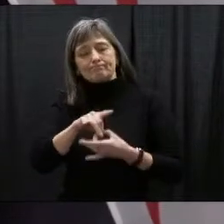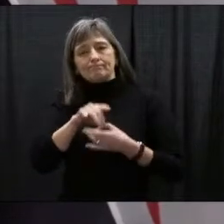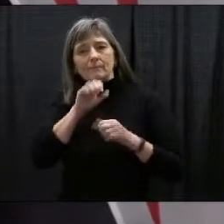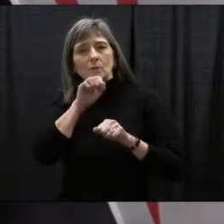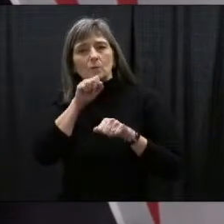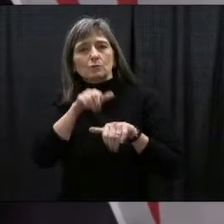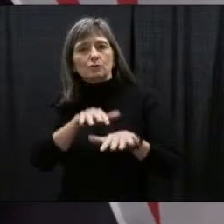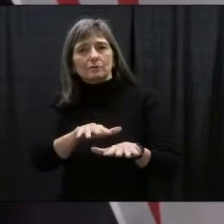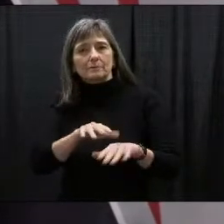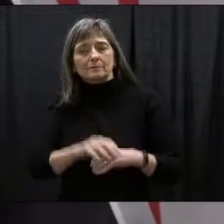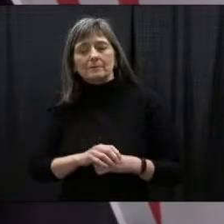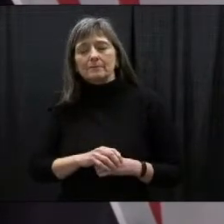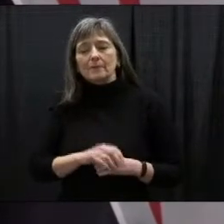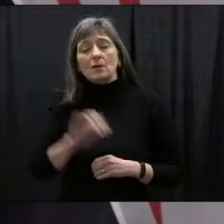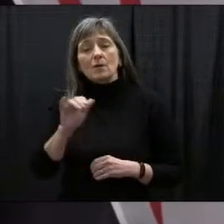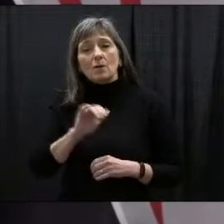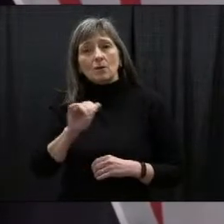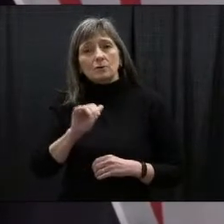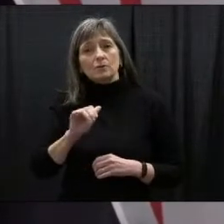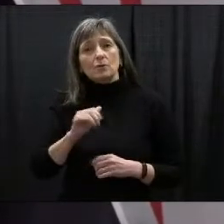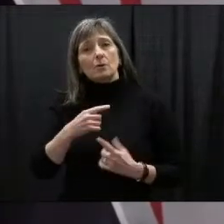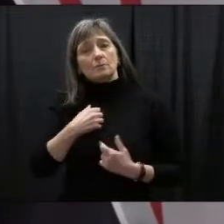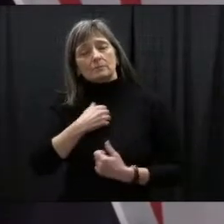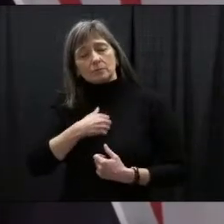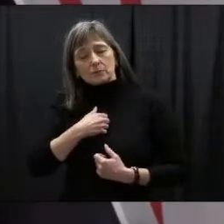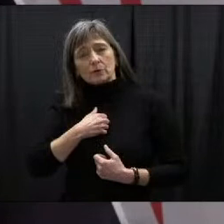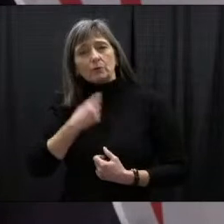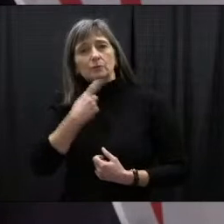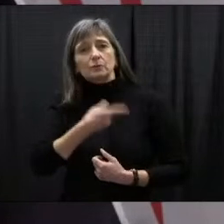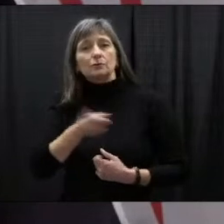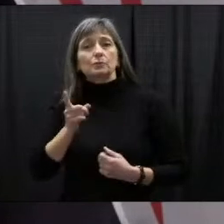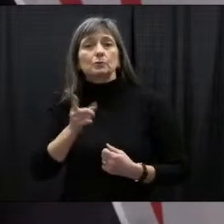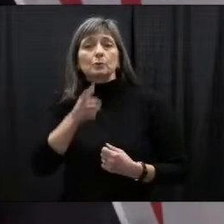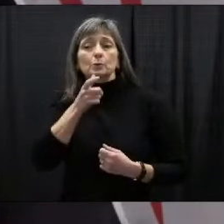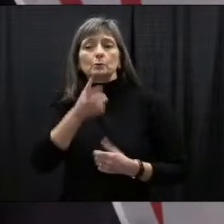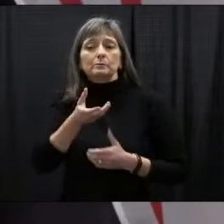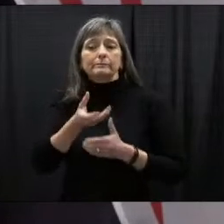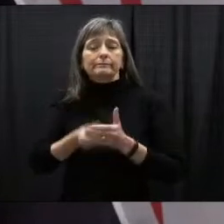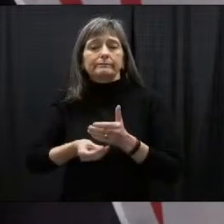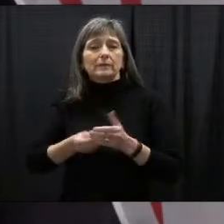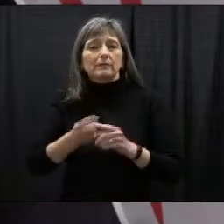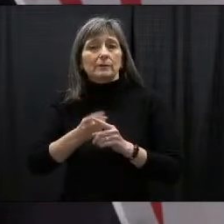my condolences to those who have lost loved ones to COVID-19.